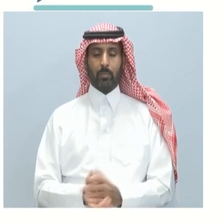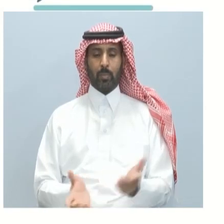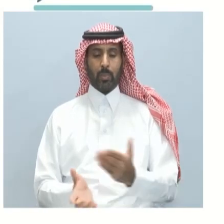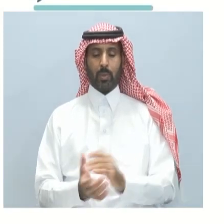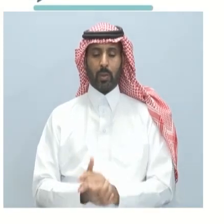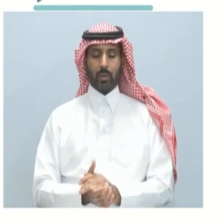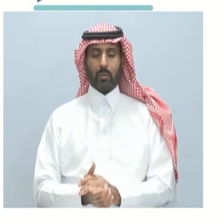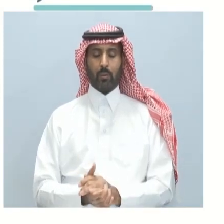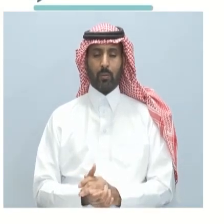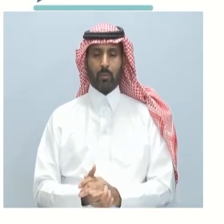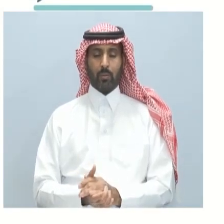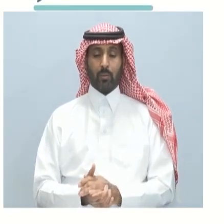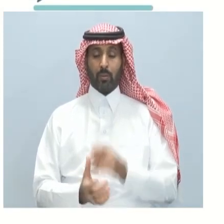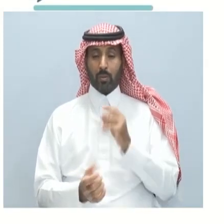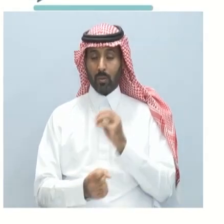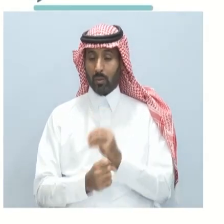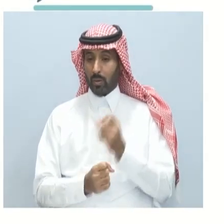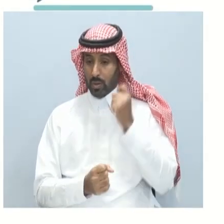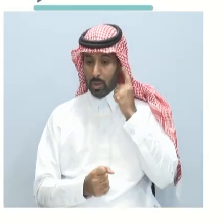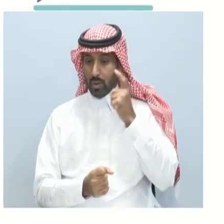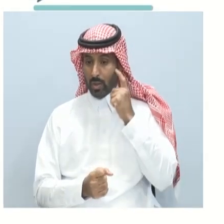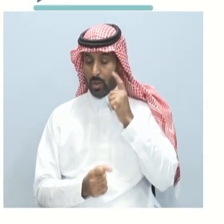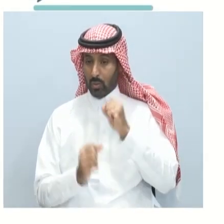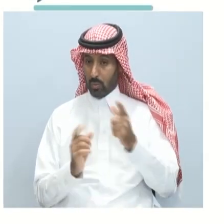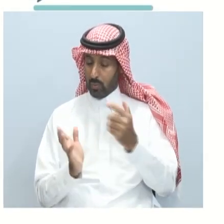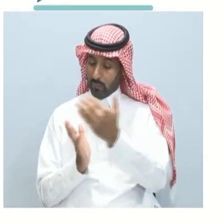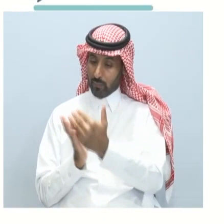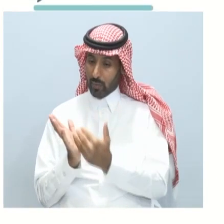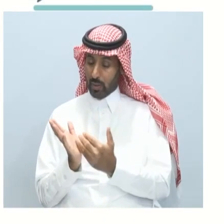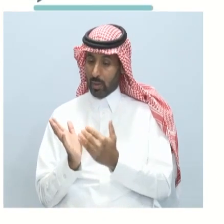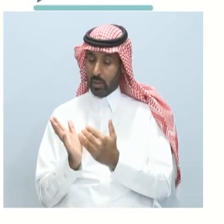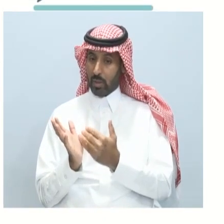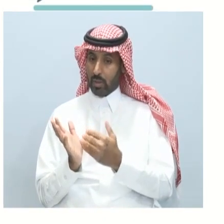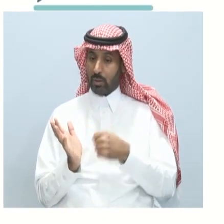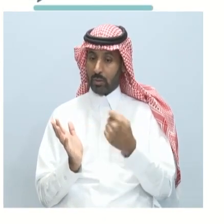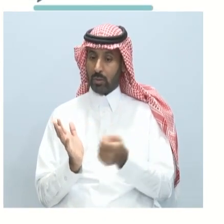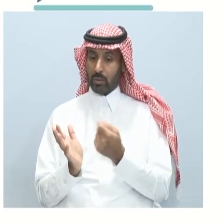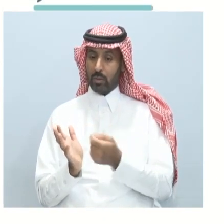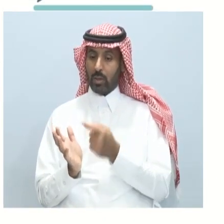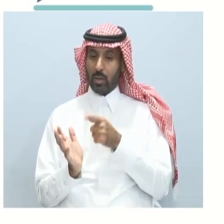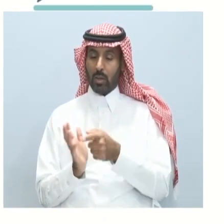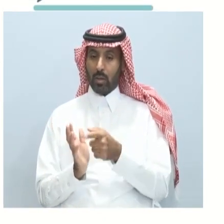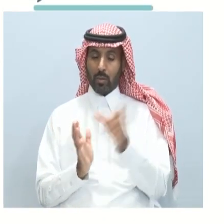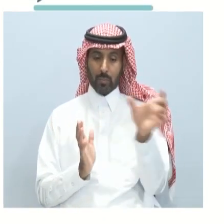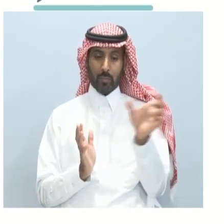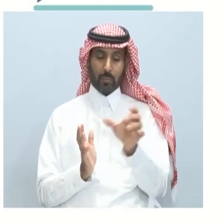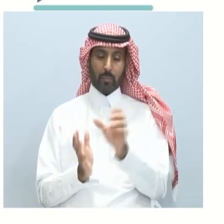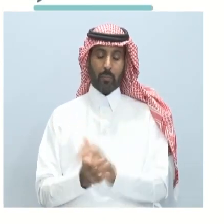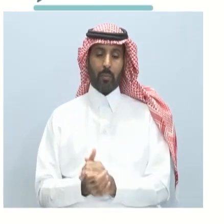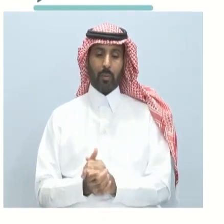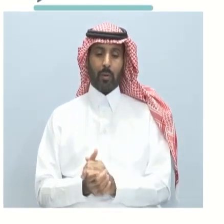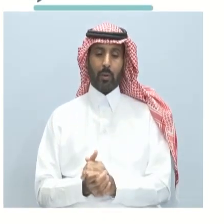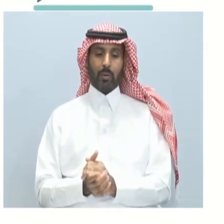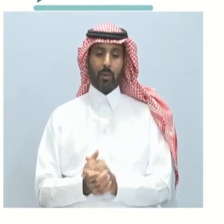Also, vary the way you express thoughts, memories, and feelings. Use expressions like, you know, we have here actually in the book, they mentioned